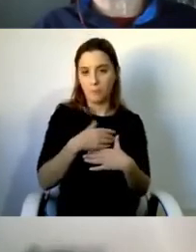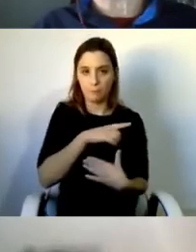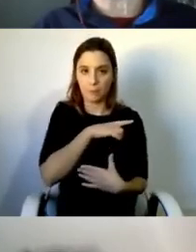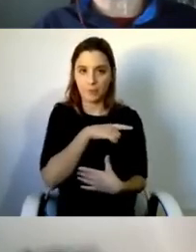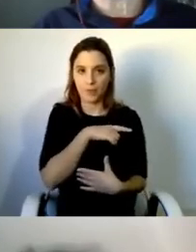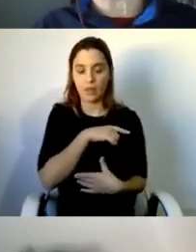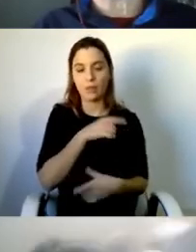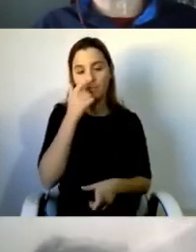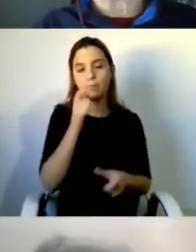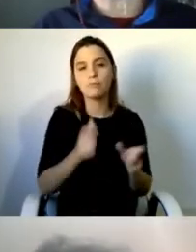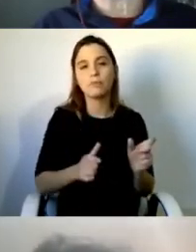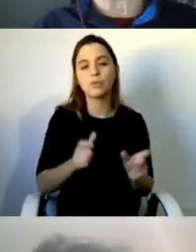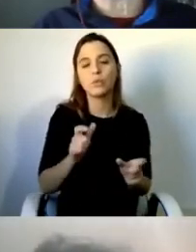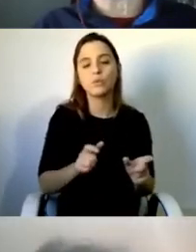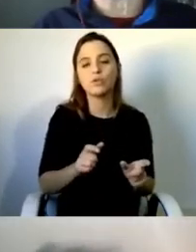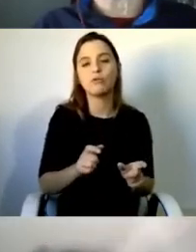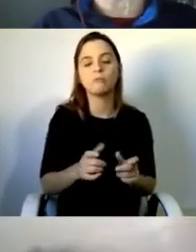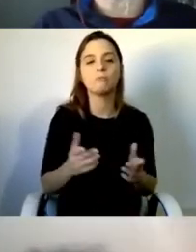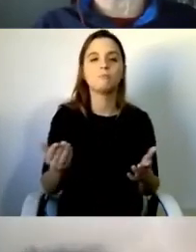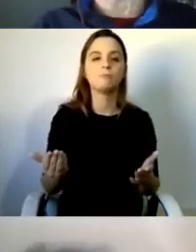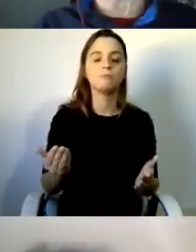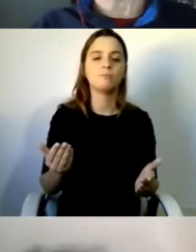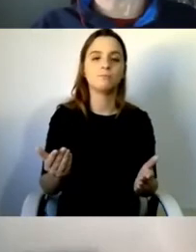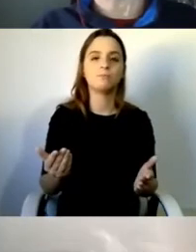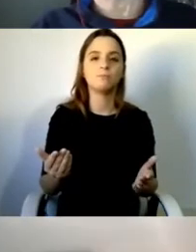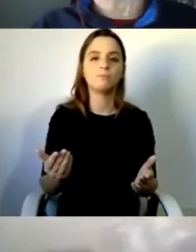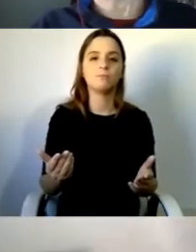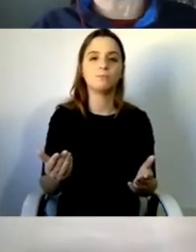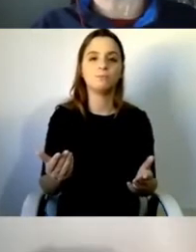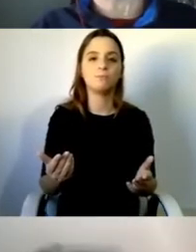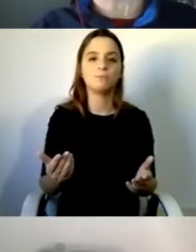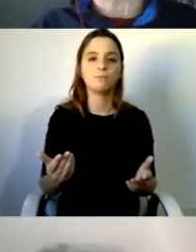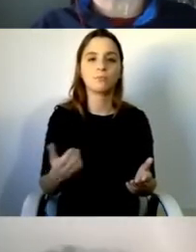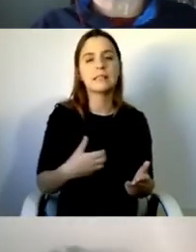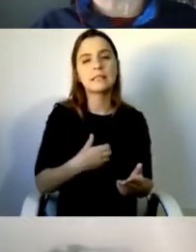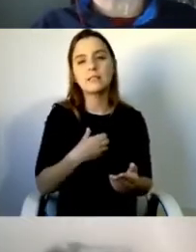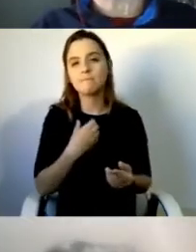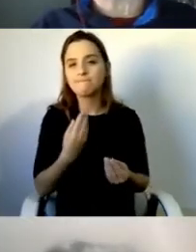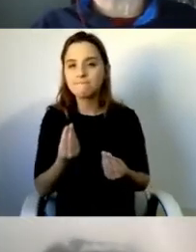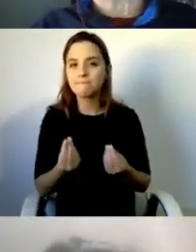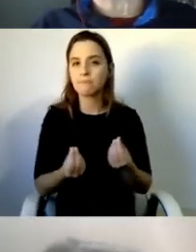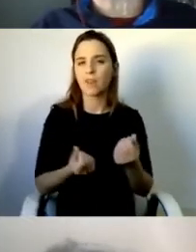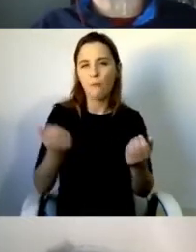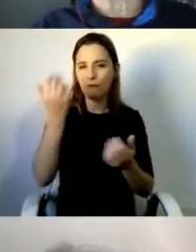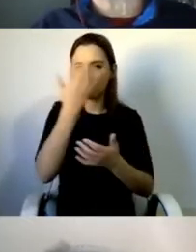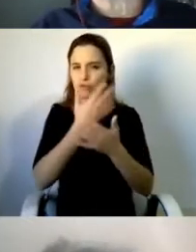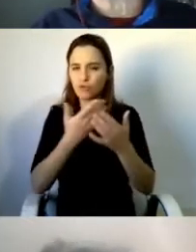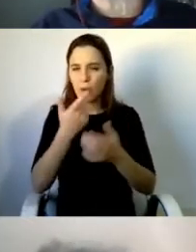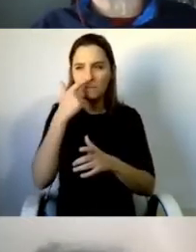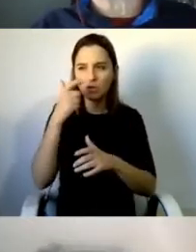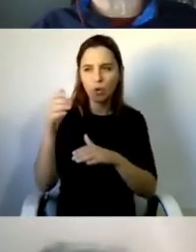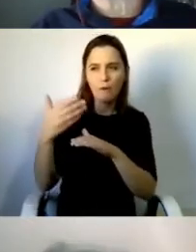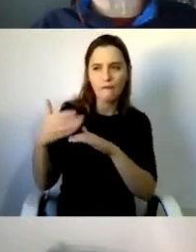confused to use somebody outside the family. The